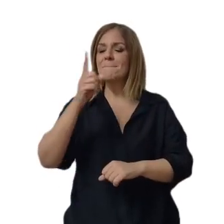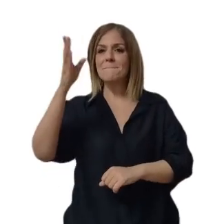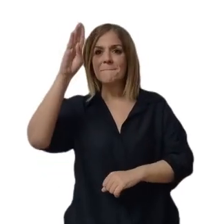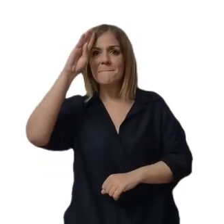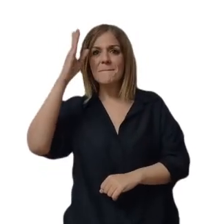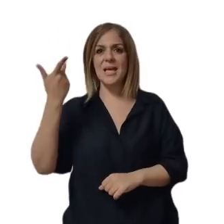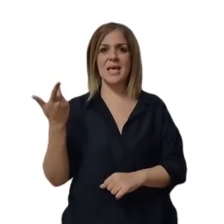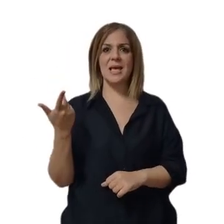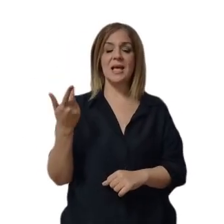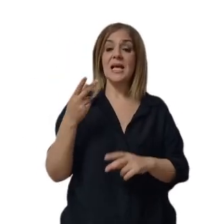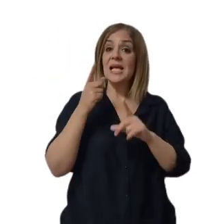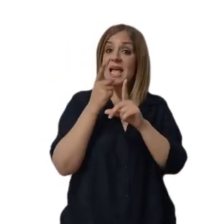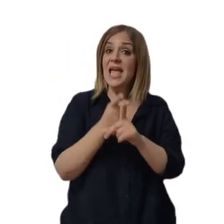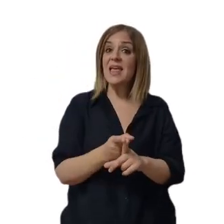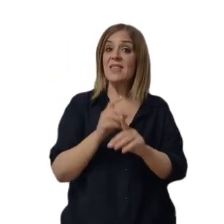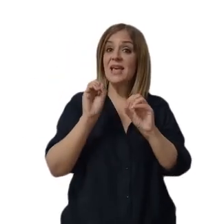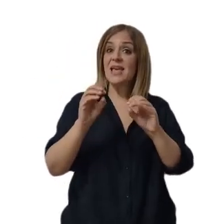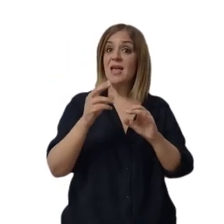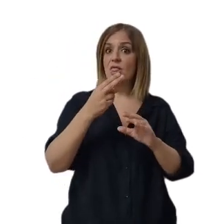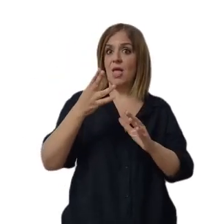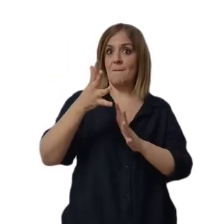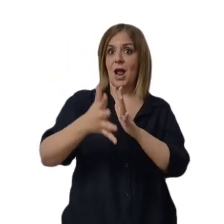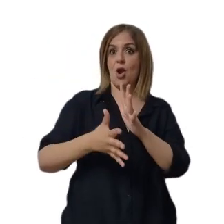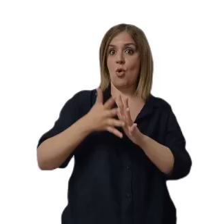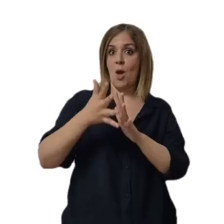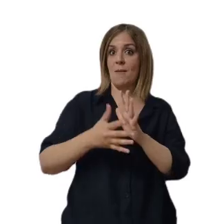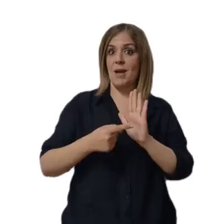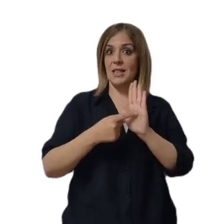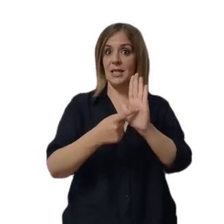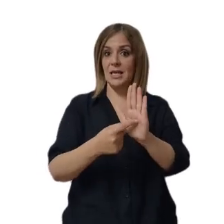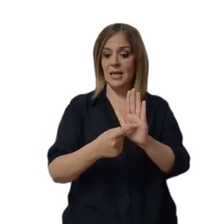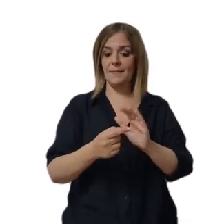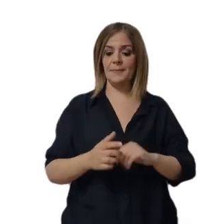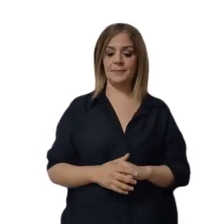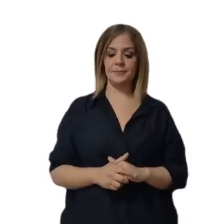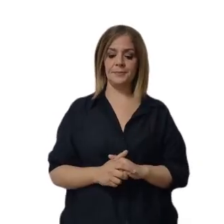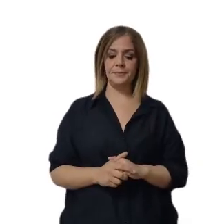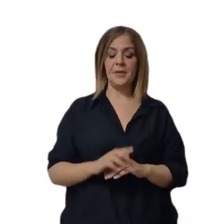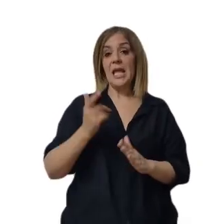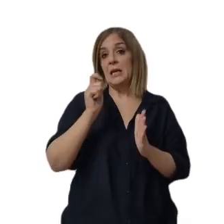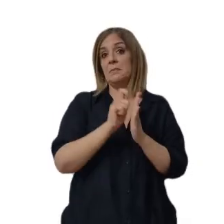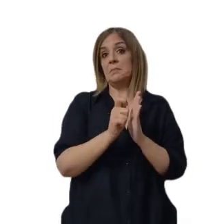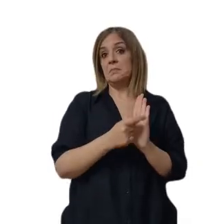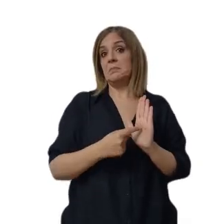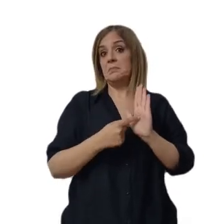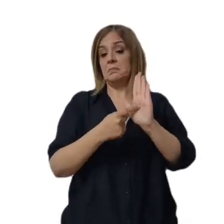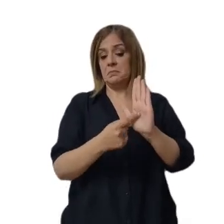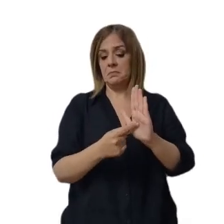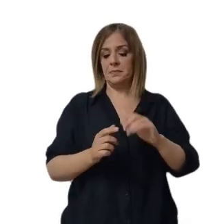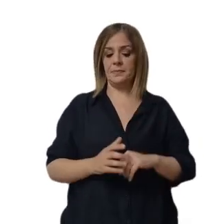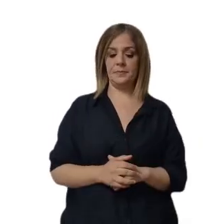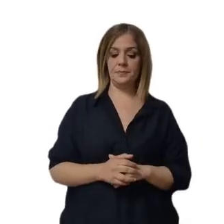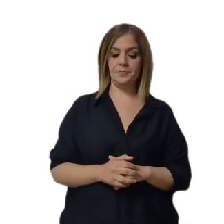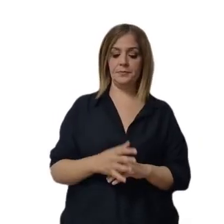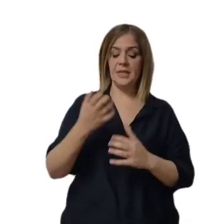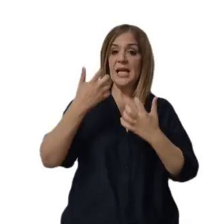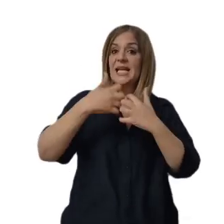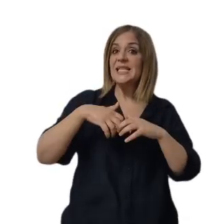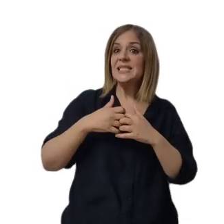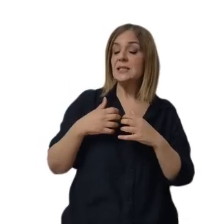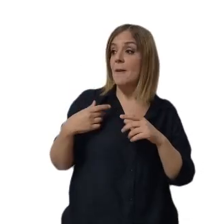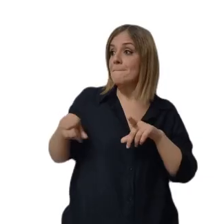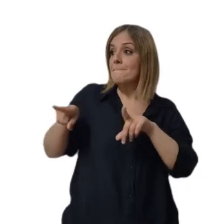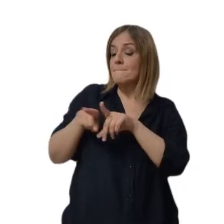in particular training in sign languages or in written format. To have a buddy system, a good